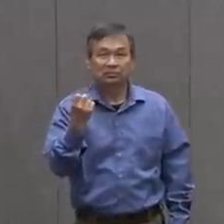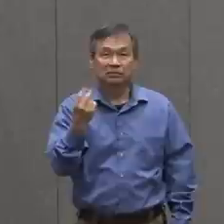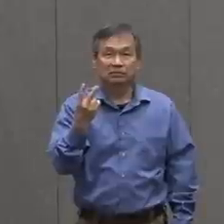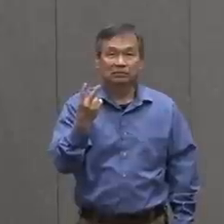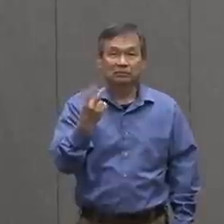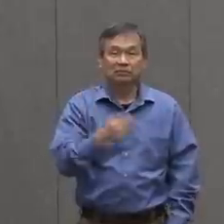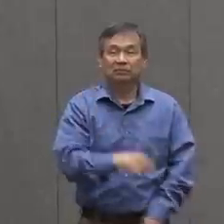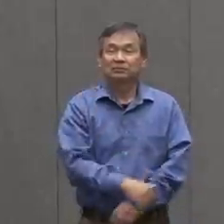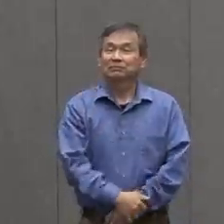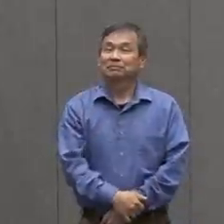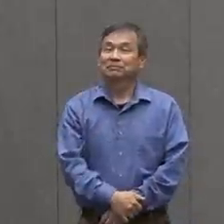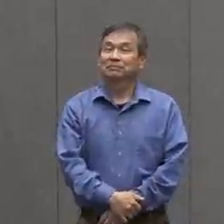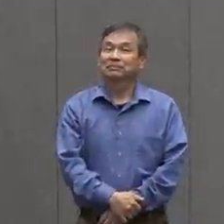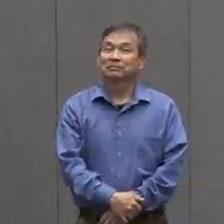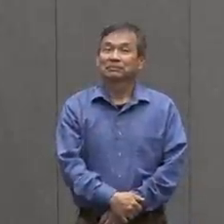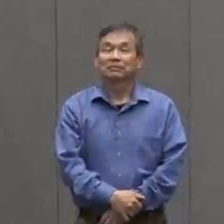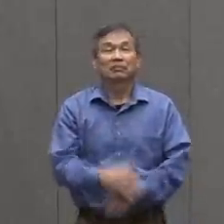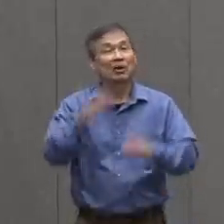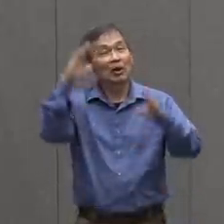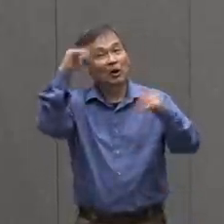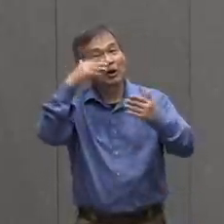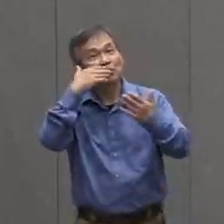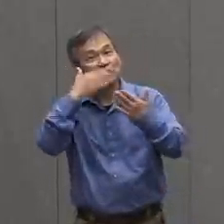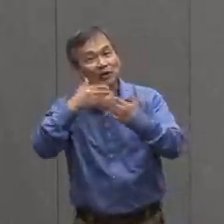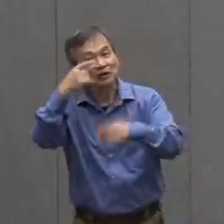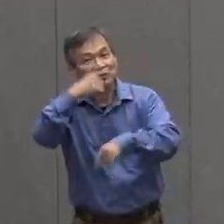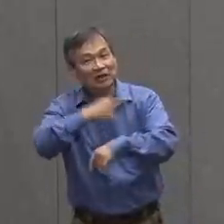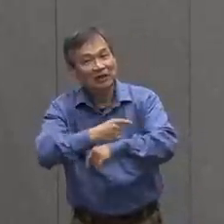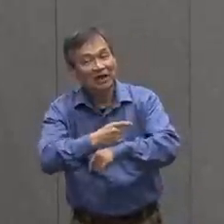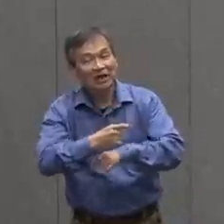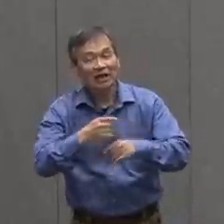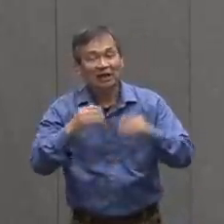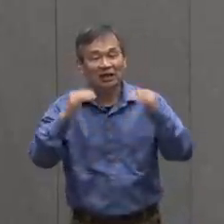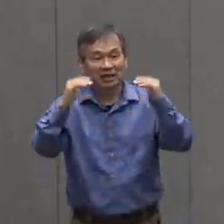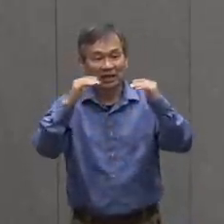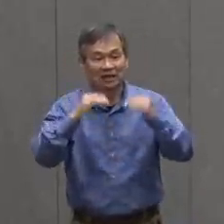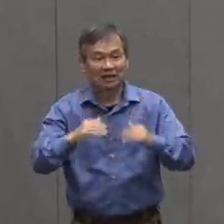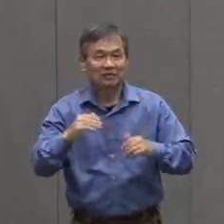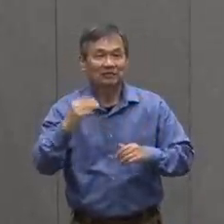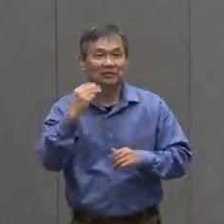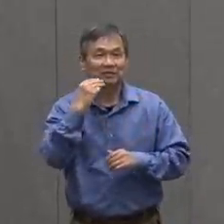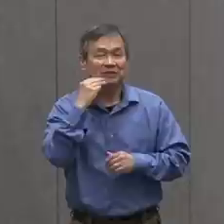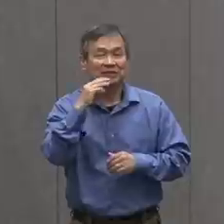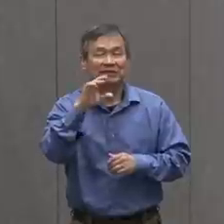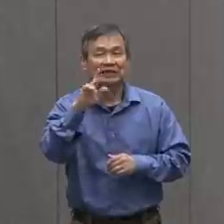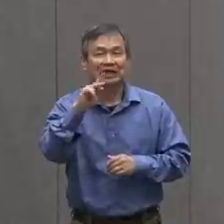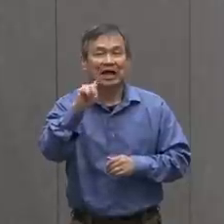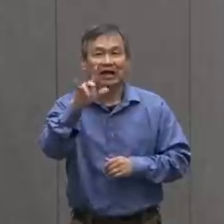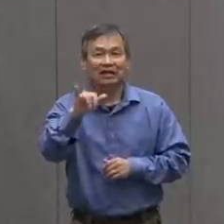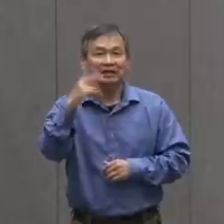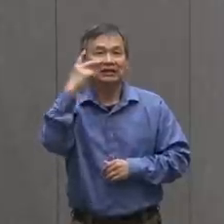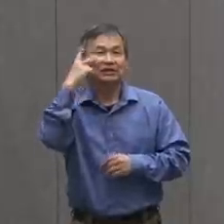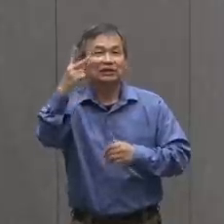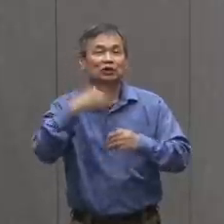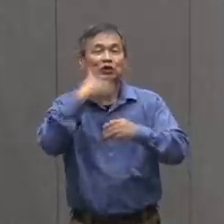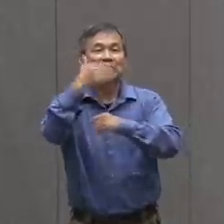Doce. I hope you have a great day. Up next is Miss Kathy. See you next time.